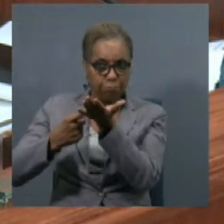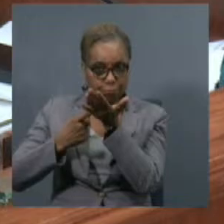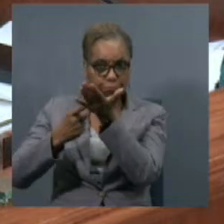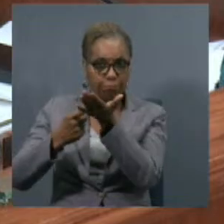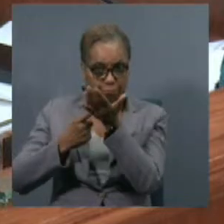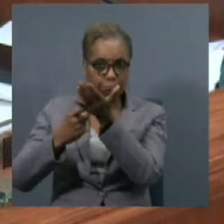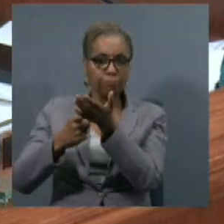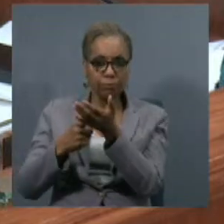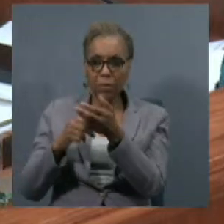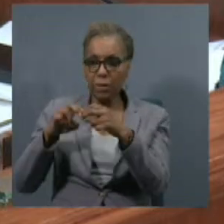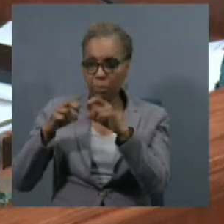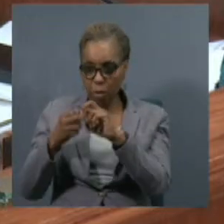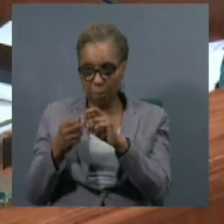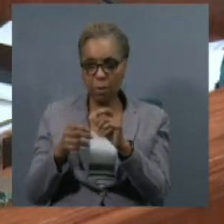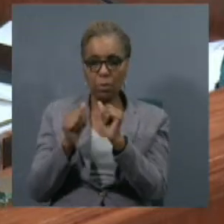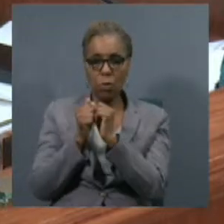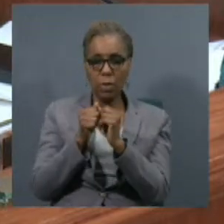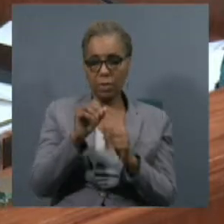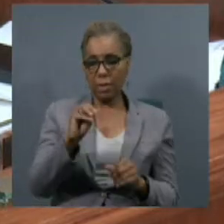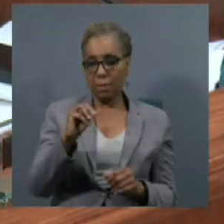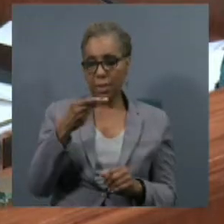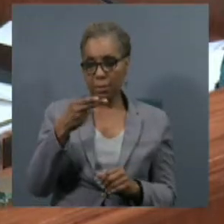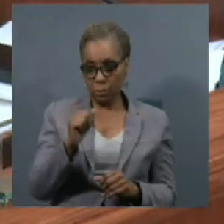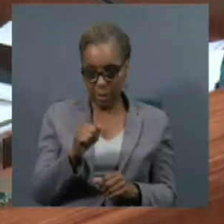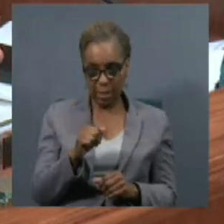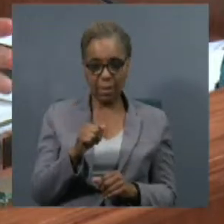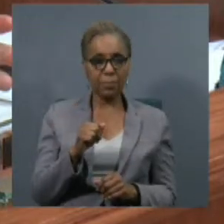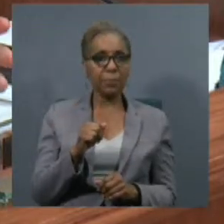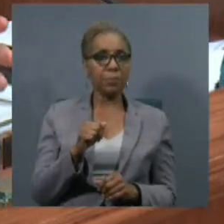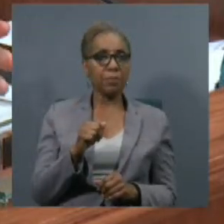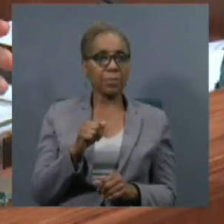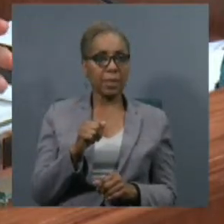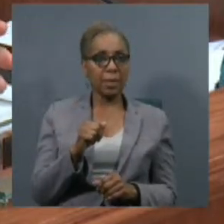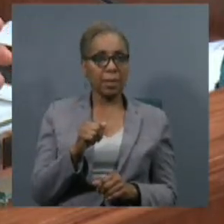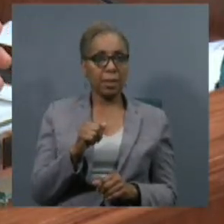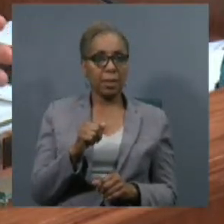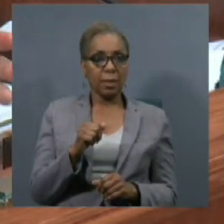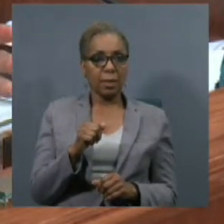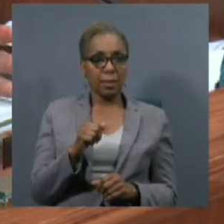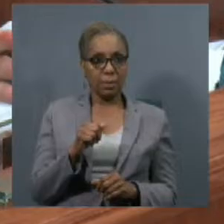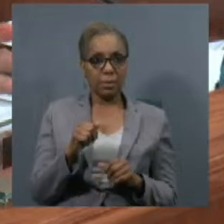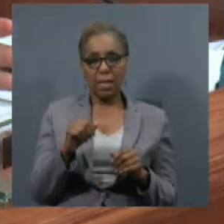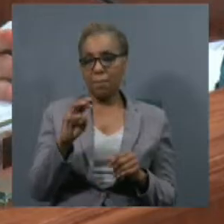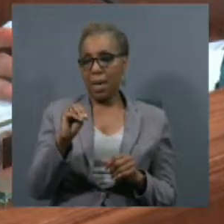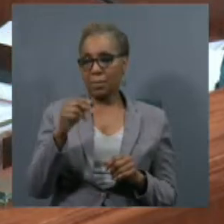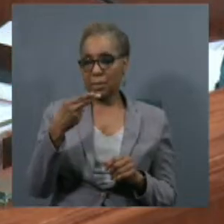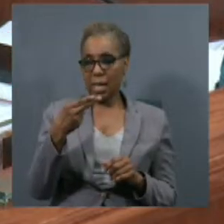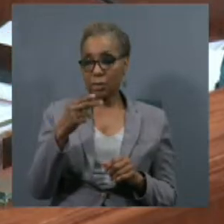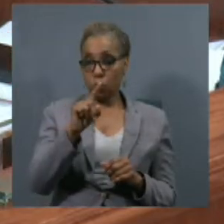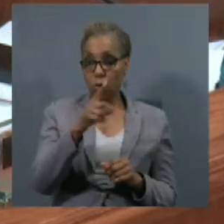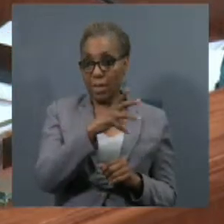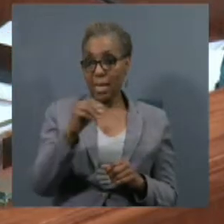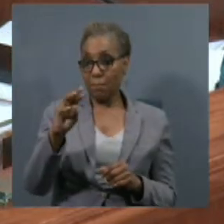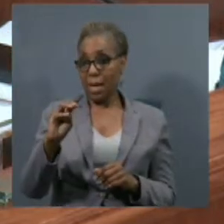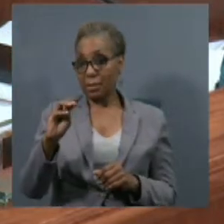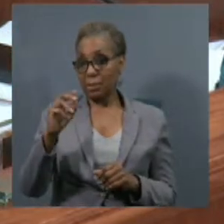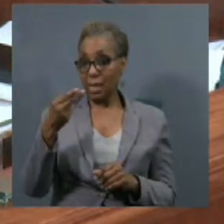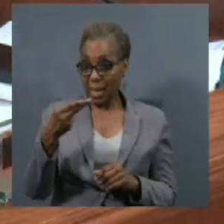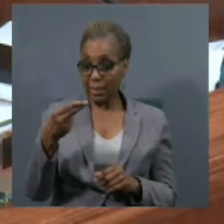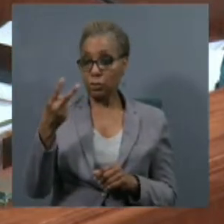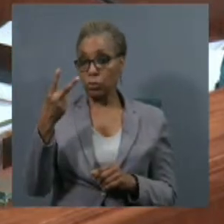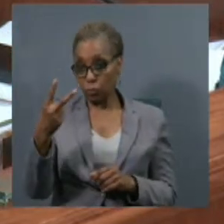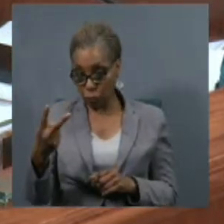about what the problem was with MHA as to Madison Heights 1 and 2,